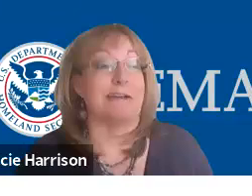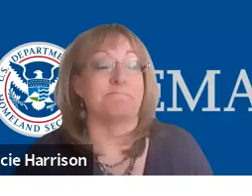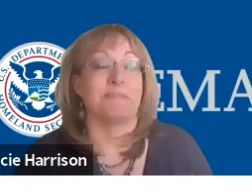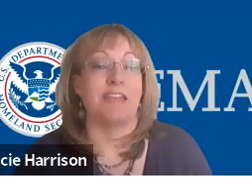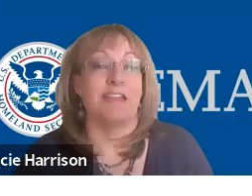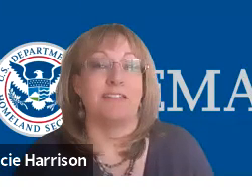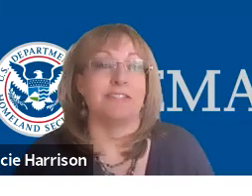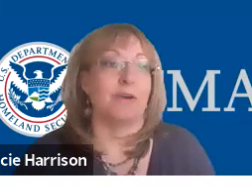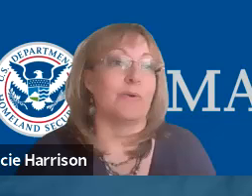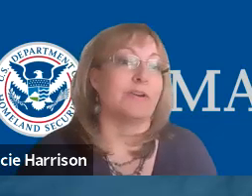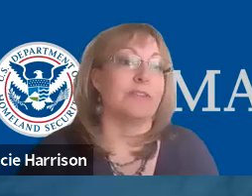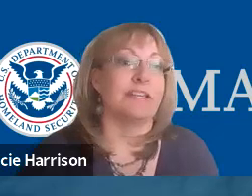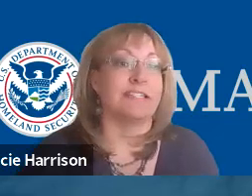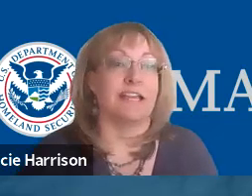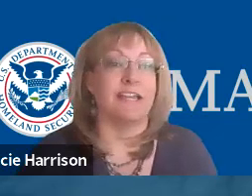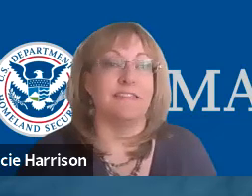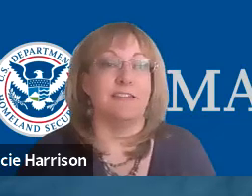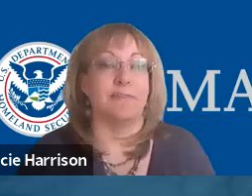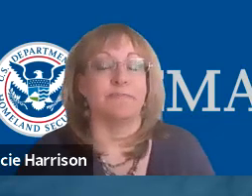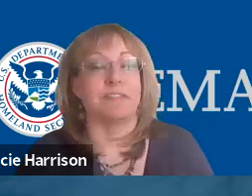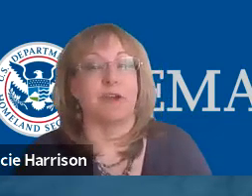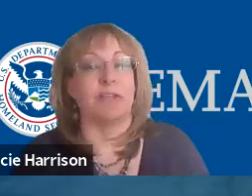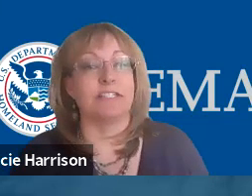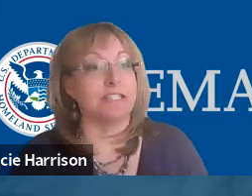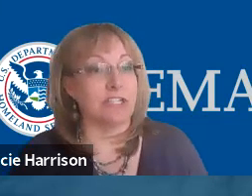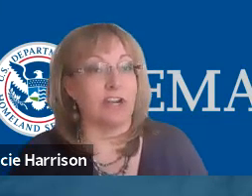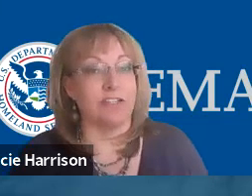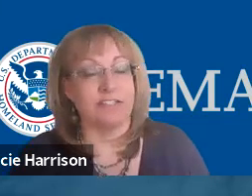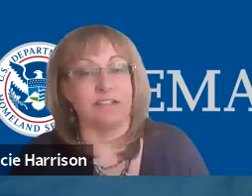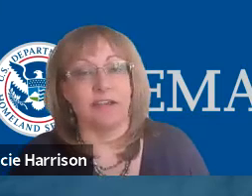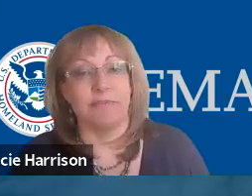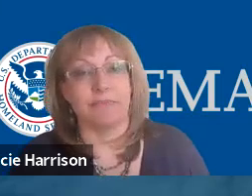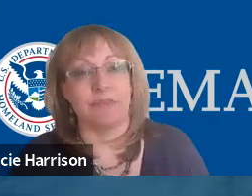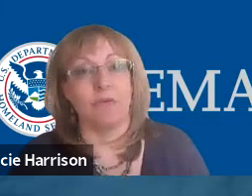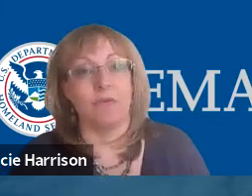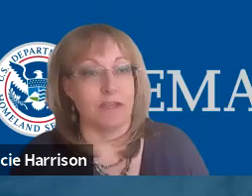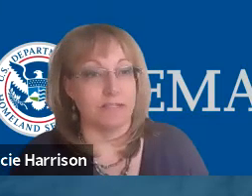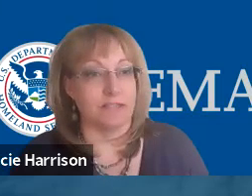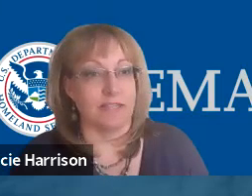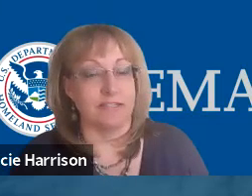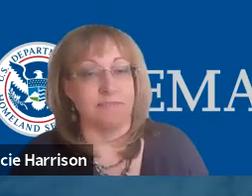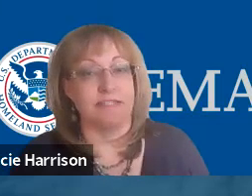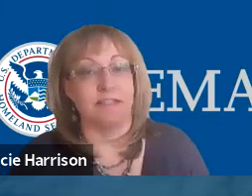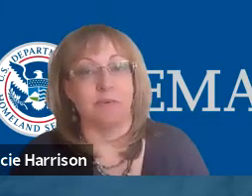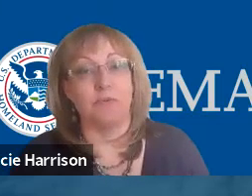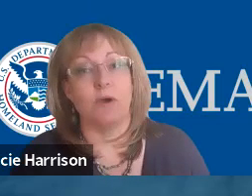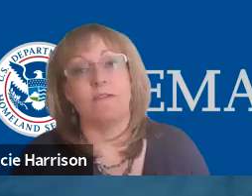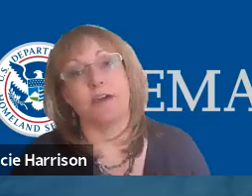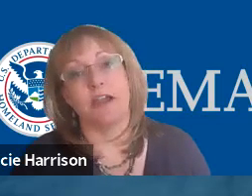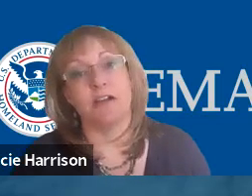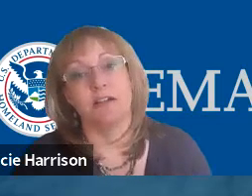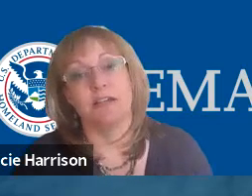Thanks, Sam. So we'll go on the next slide. Thank you. So let's get started. As the slide says, basically